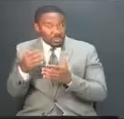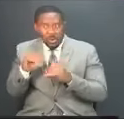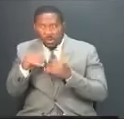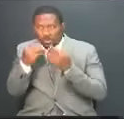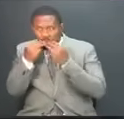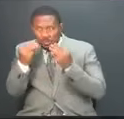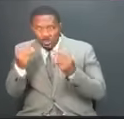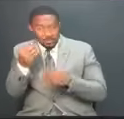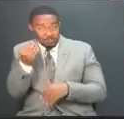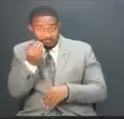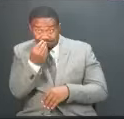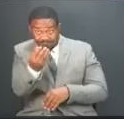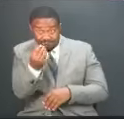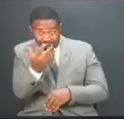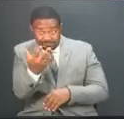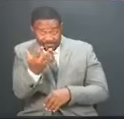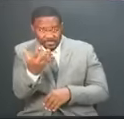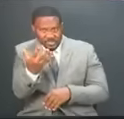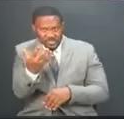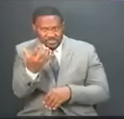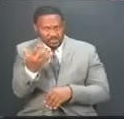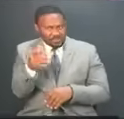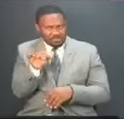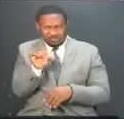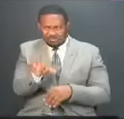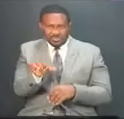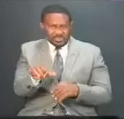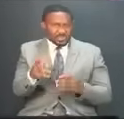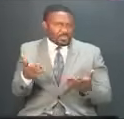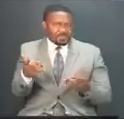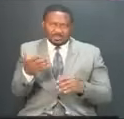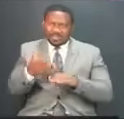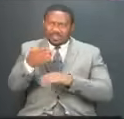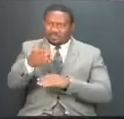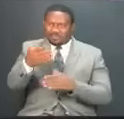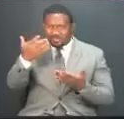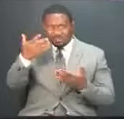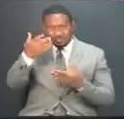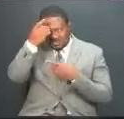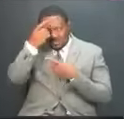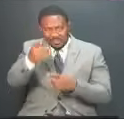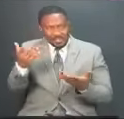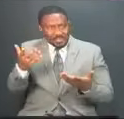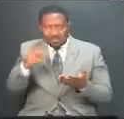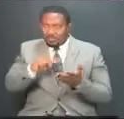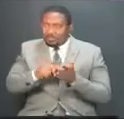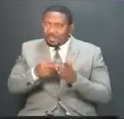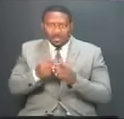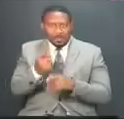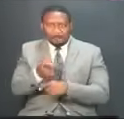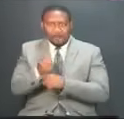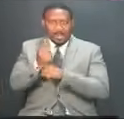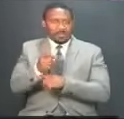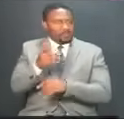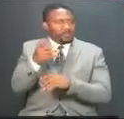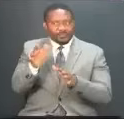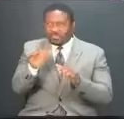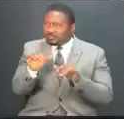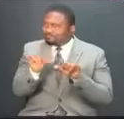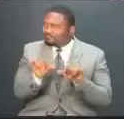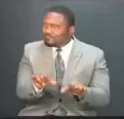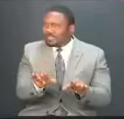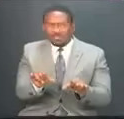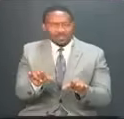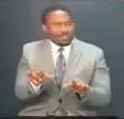on notice for stay of execution, it does not automatically stay proceedings in